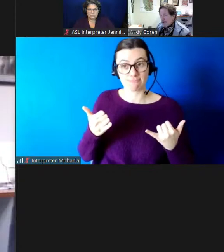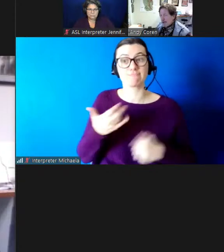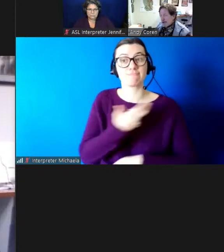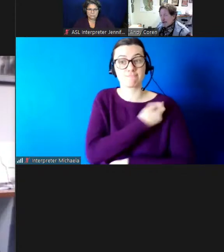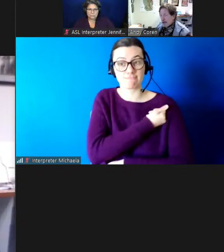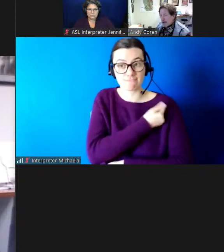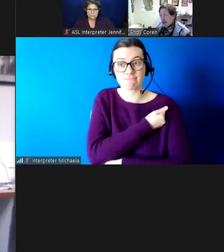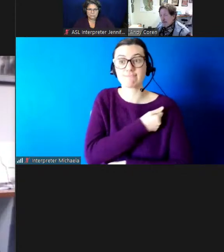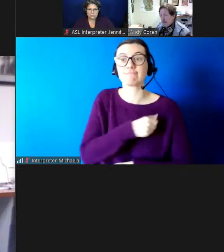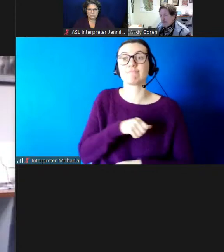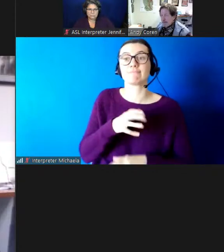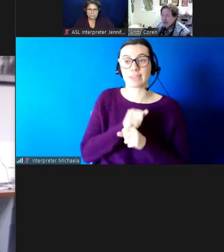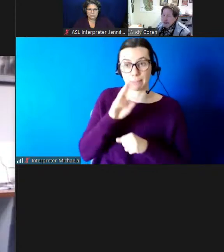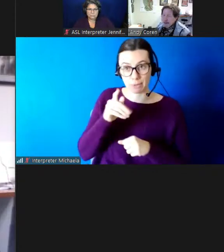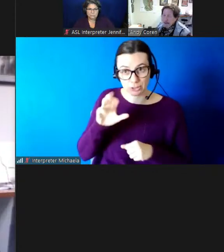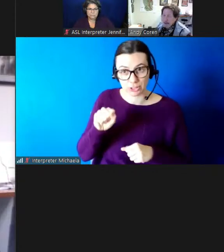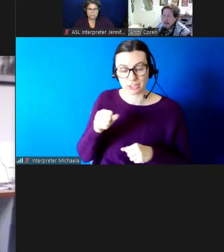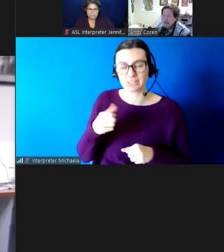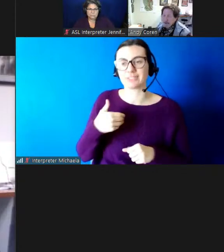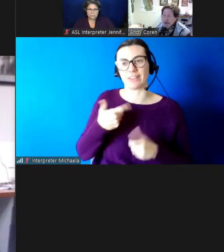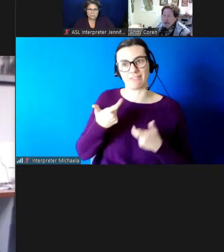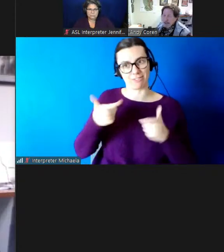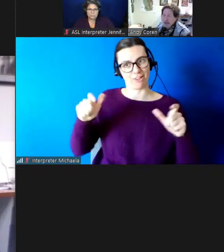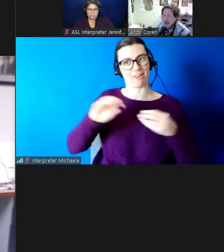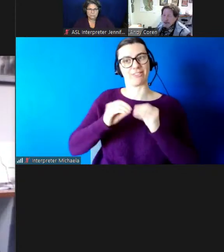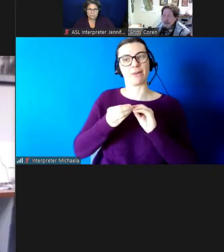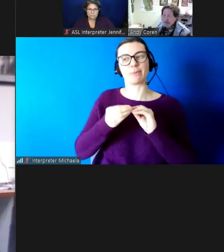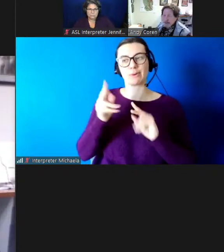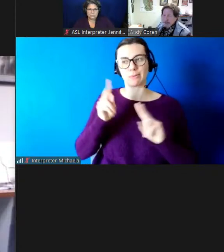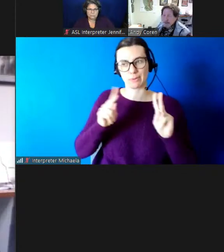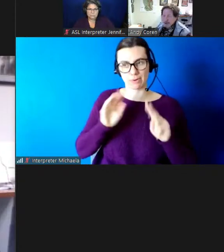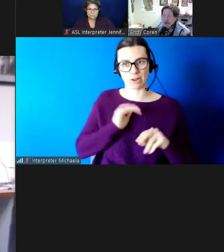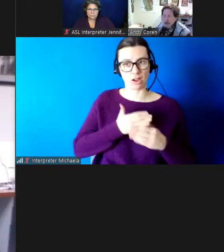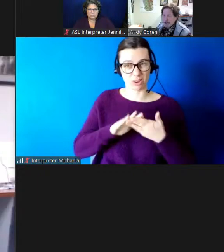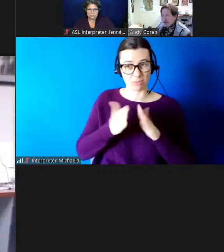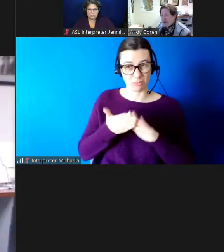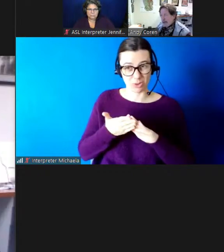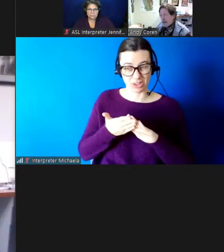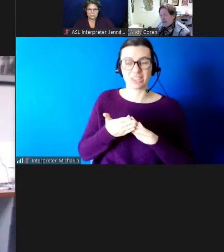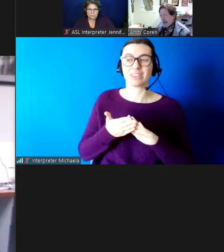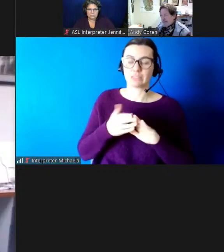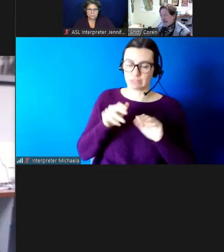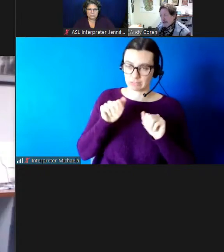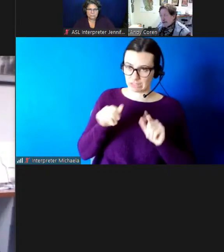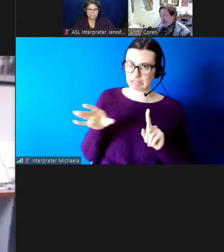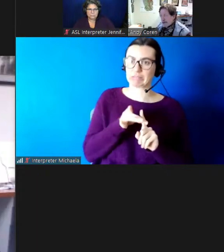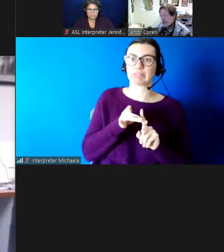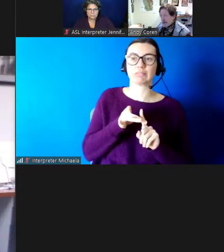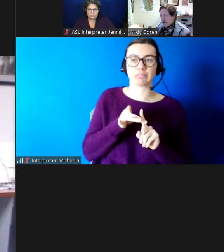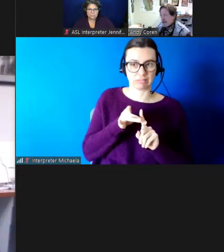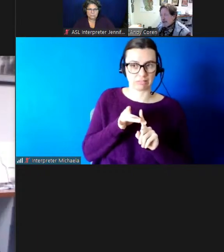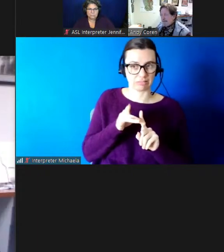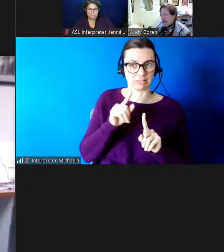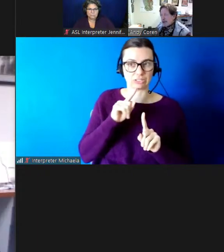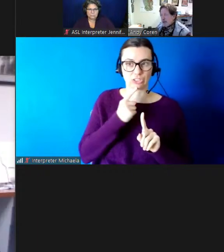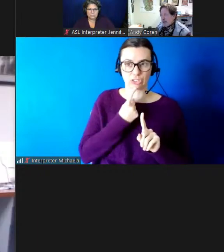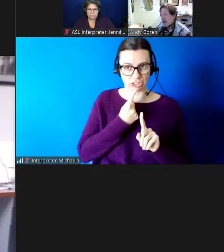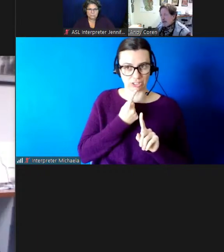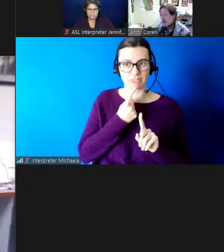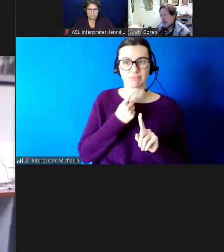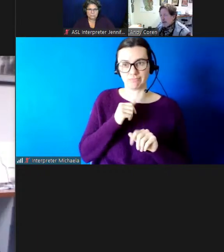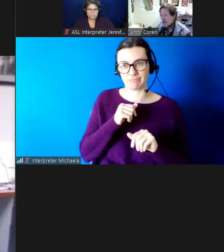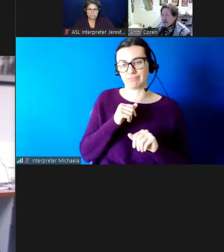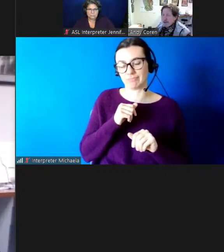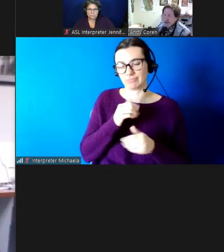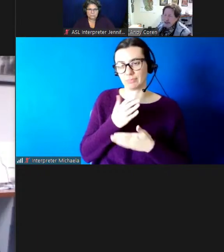boosters. So there's a large number of people in our communities that are susceptible to the more serious manifestations of the disease. So